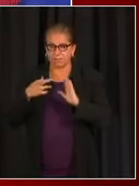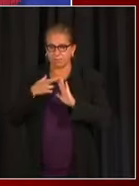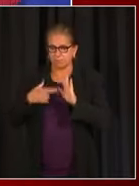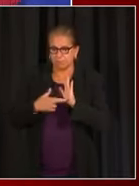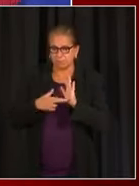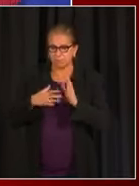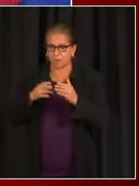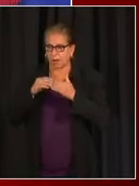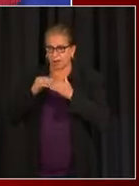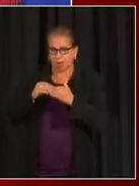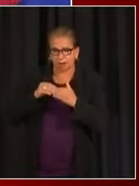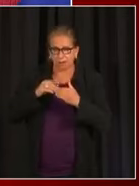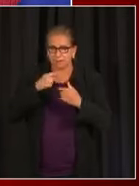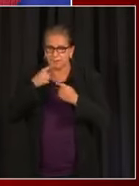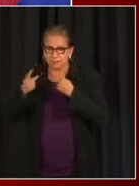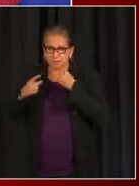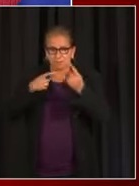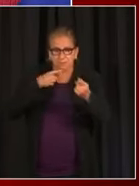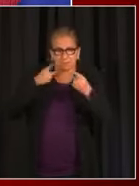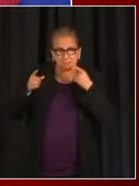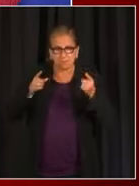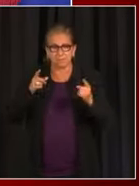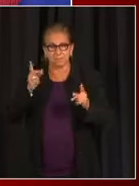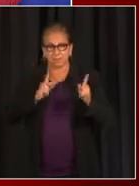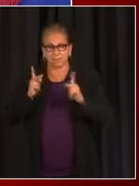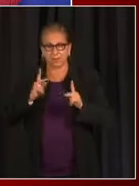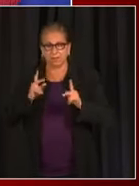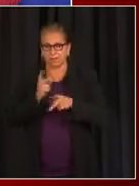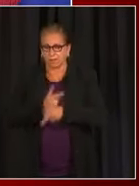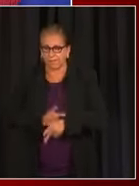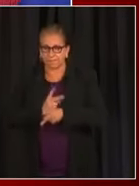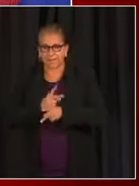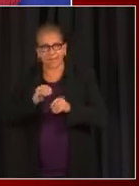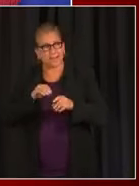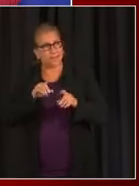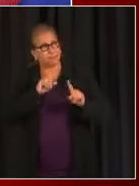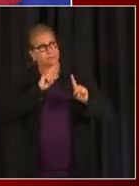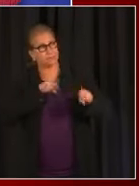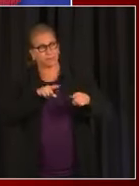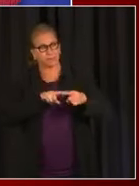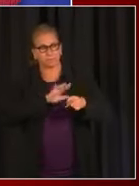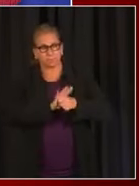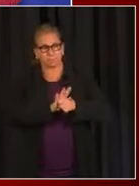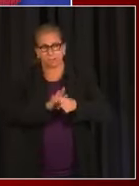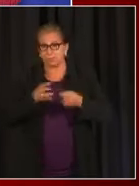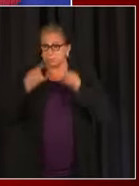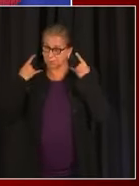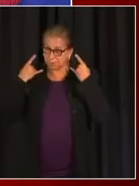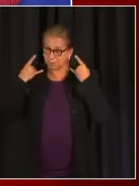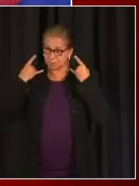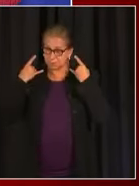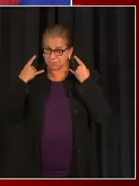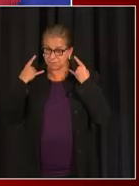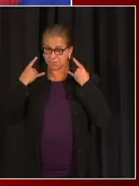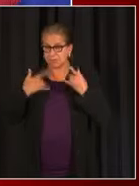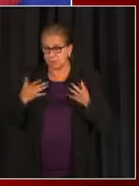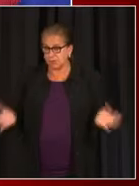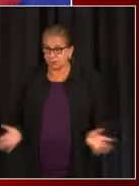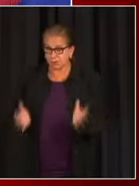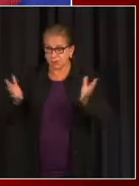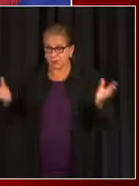we all have recognized that in our response to COVID-19 that things have changed throughout the course of it, and we have to adapt